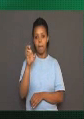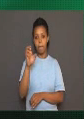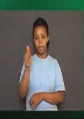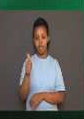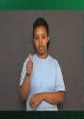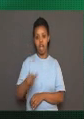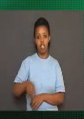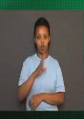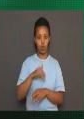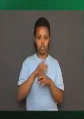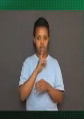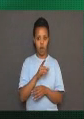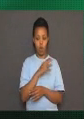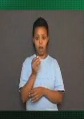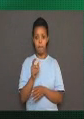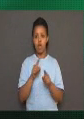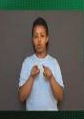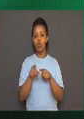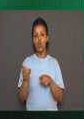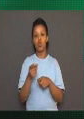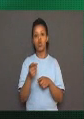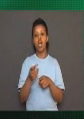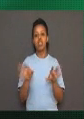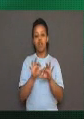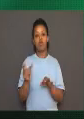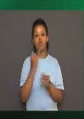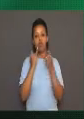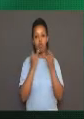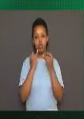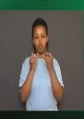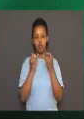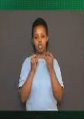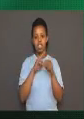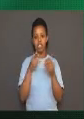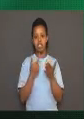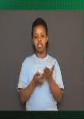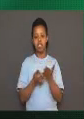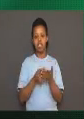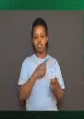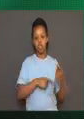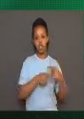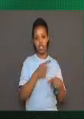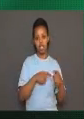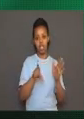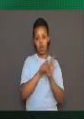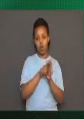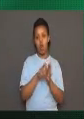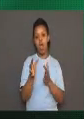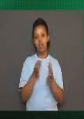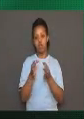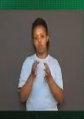discovered very important information about the laws of genetics.